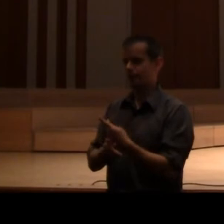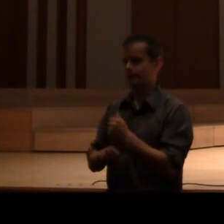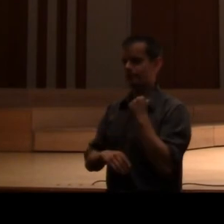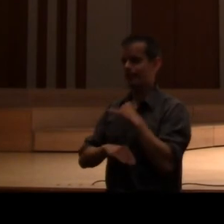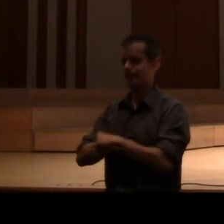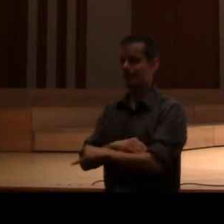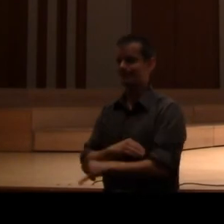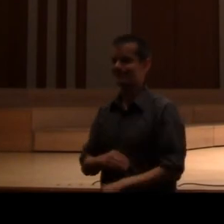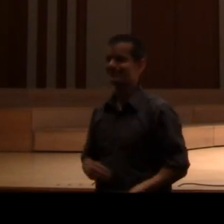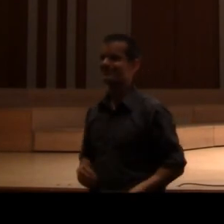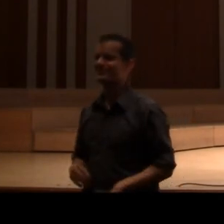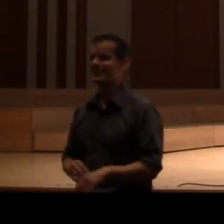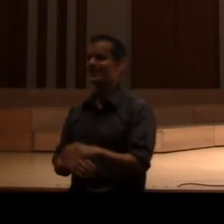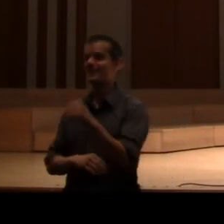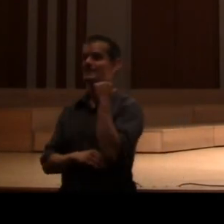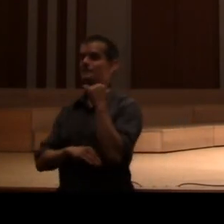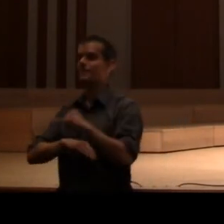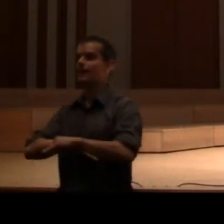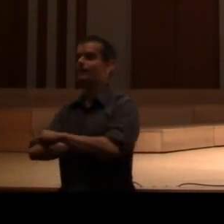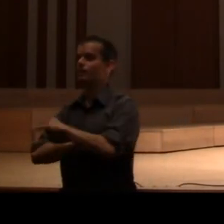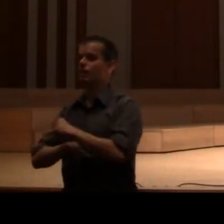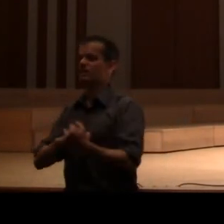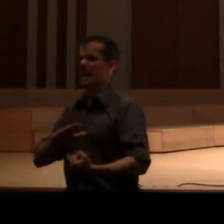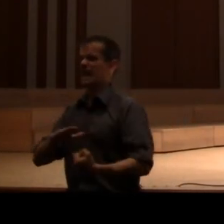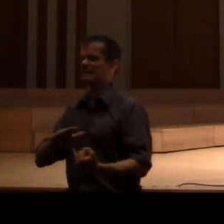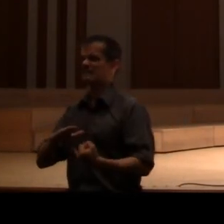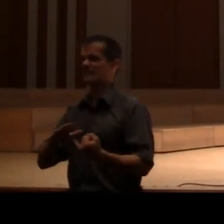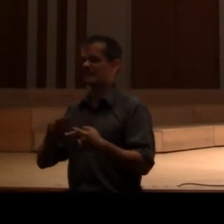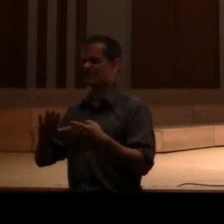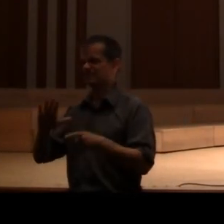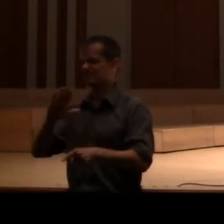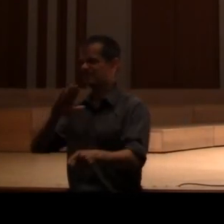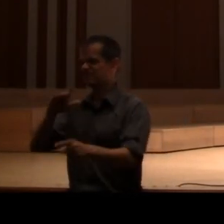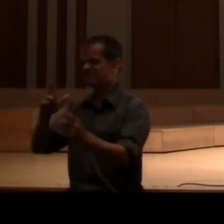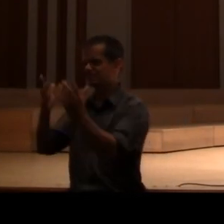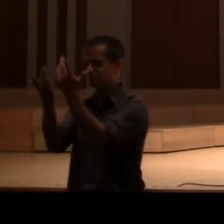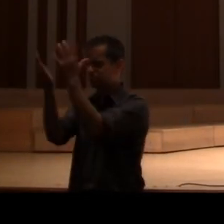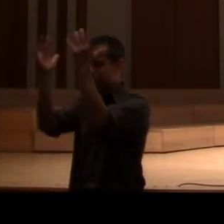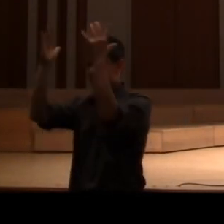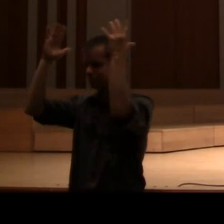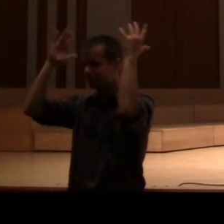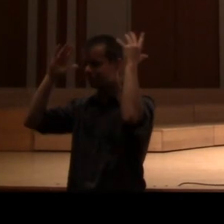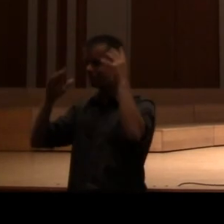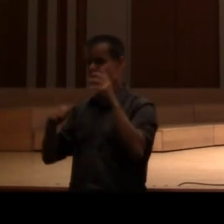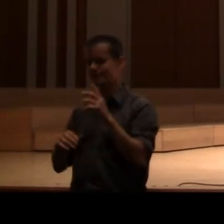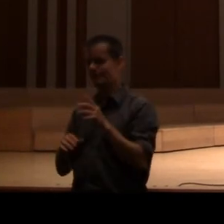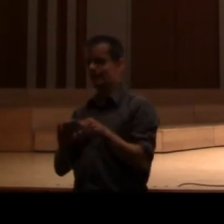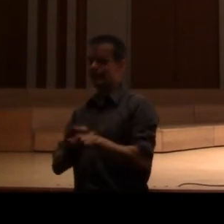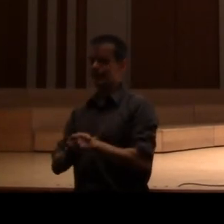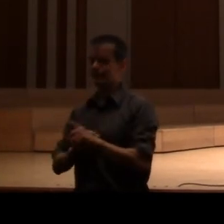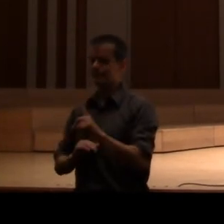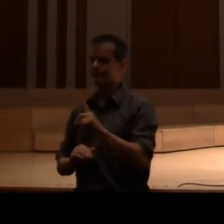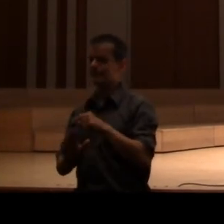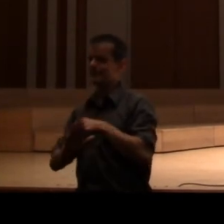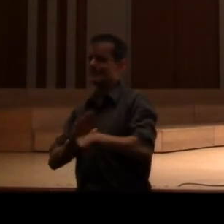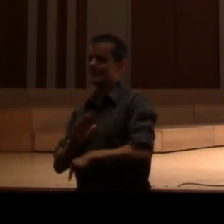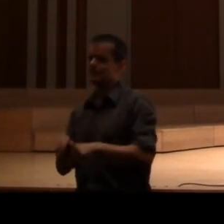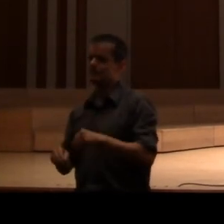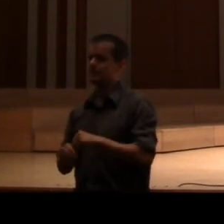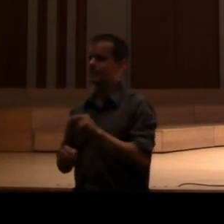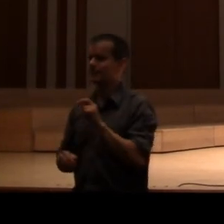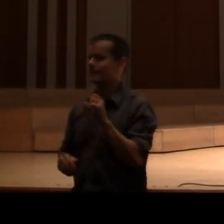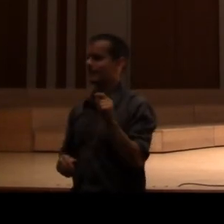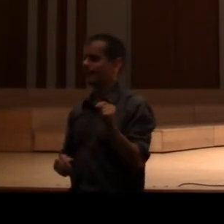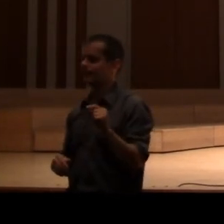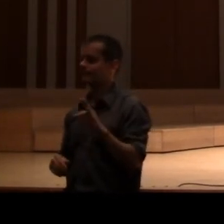is isolated, hidden deep within a nest of crawling tendrils of ivy.